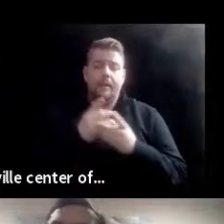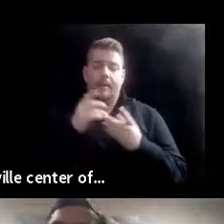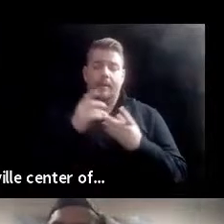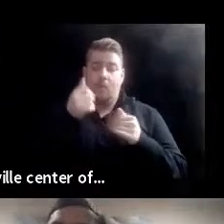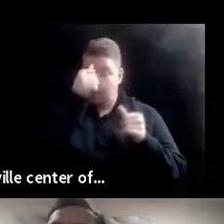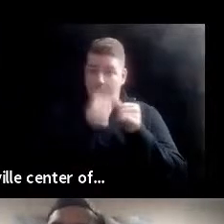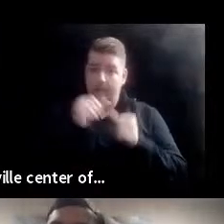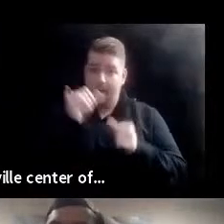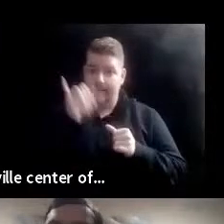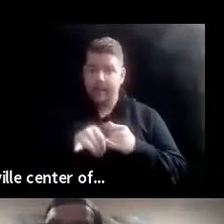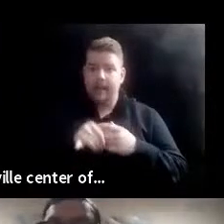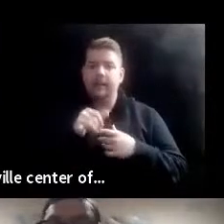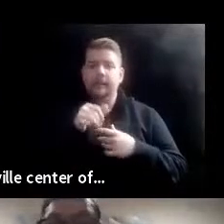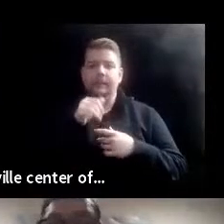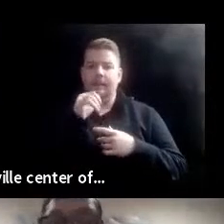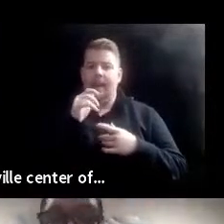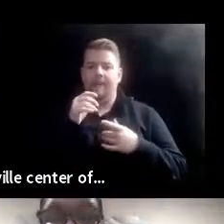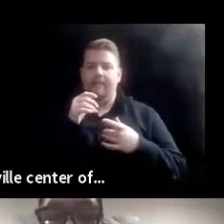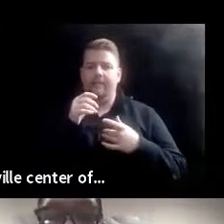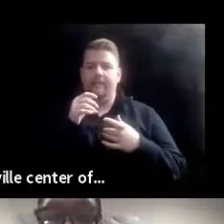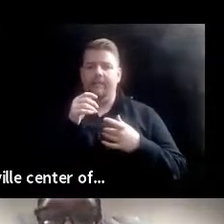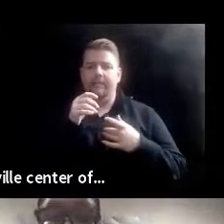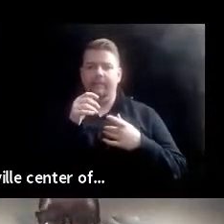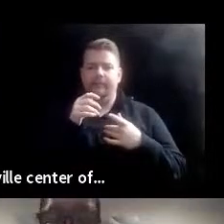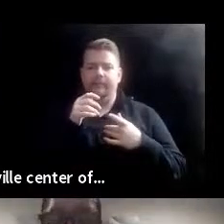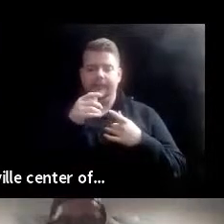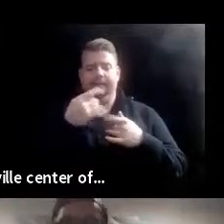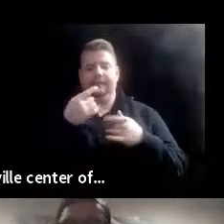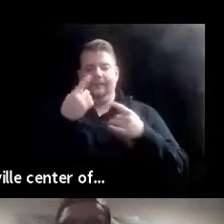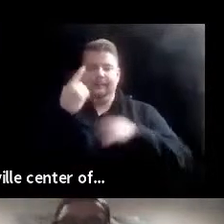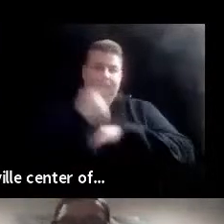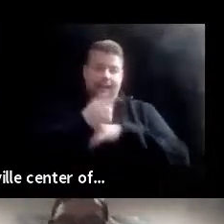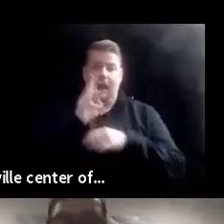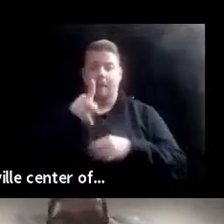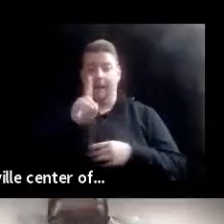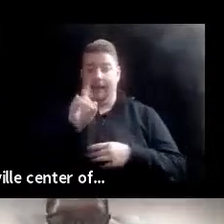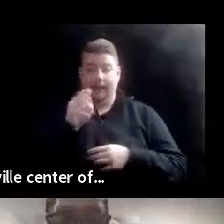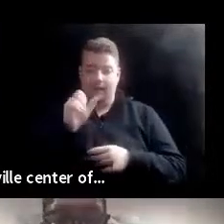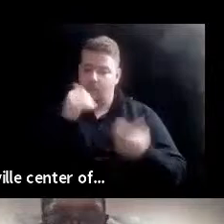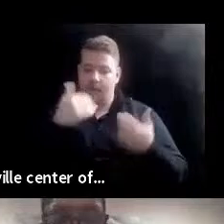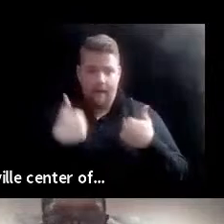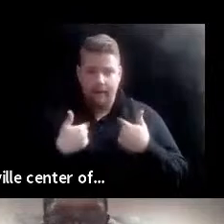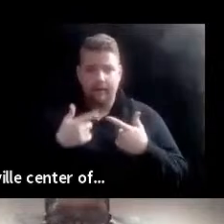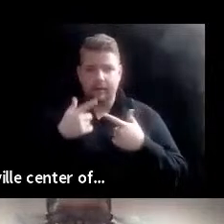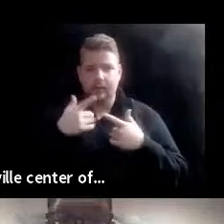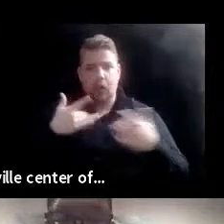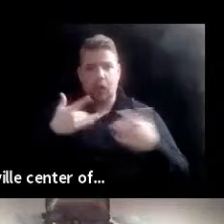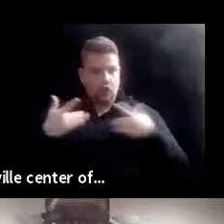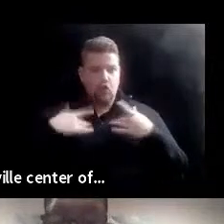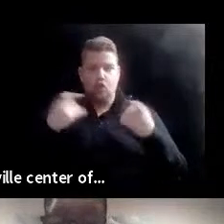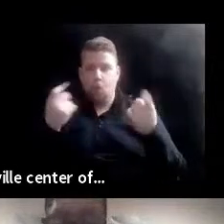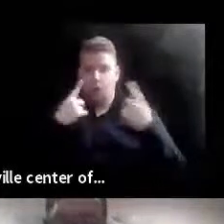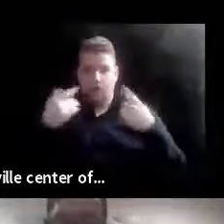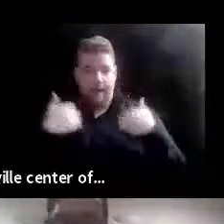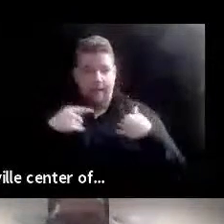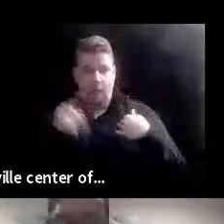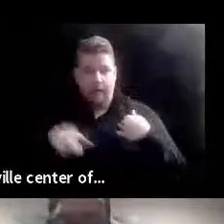one does not have a sunset date. We're just discussing updates, concerns, or questions.